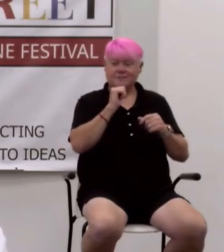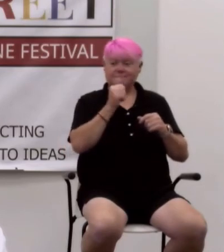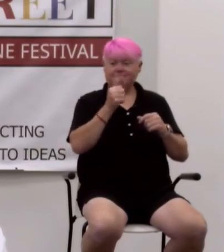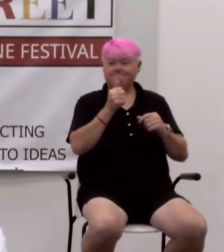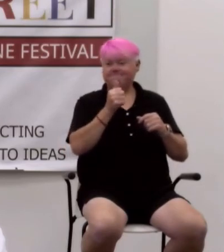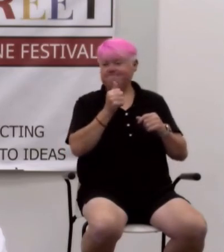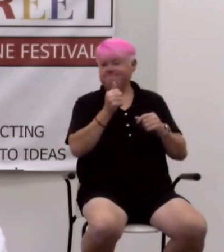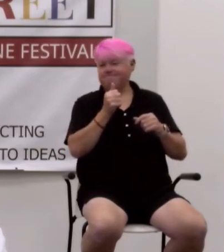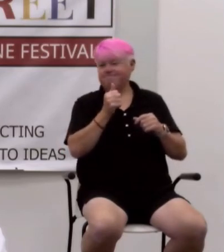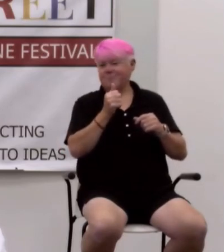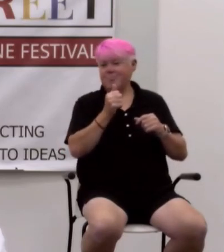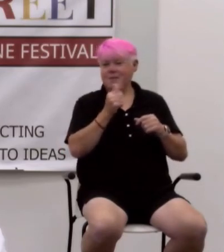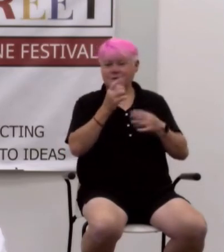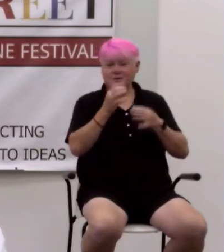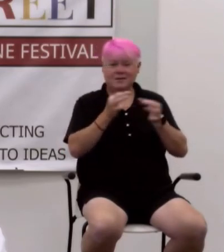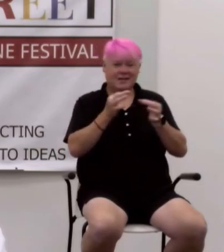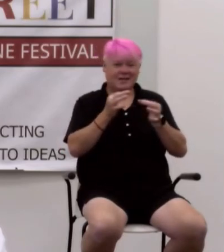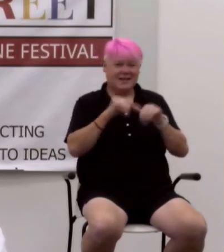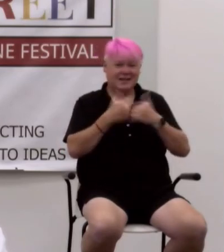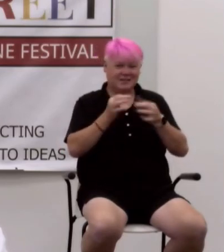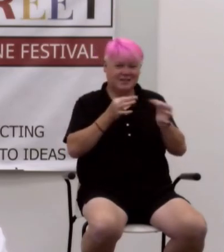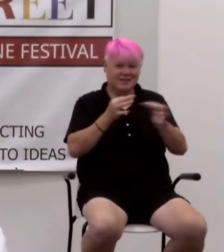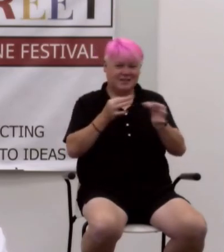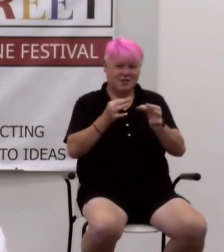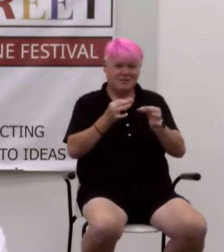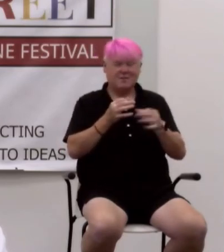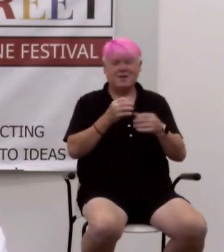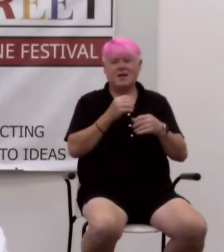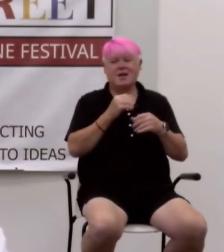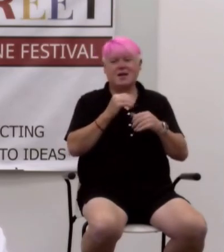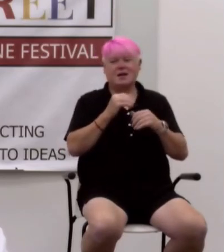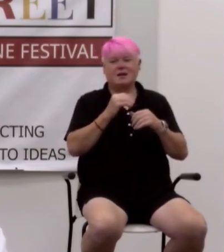I don't know how to describe it, hard for me to write. So